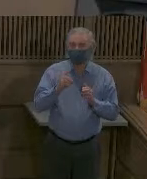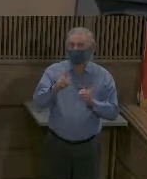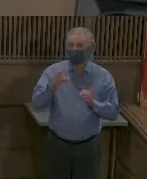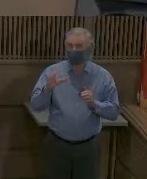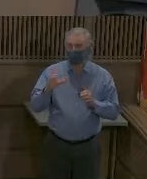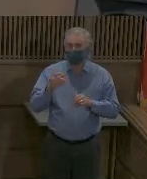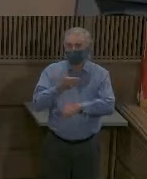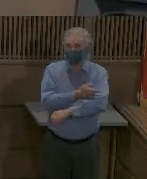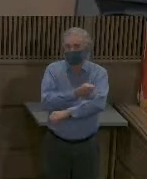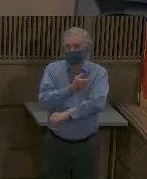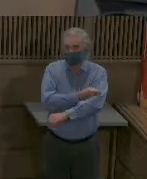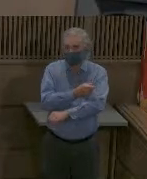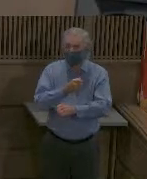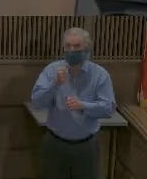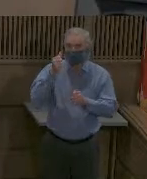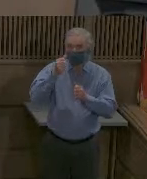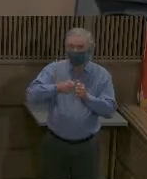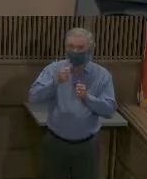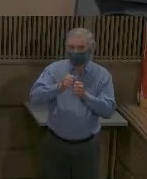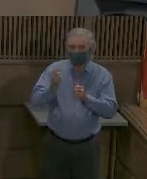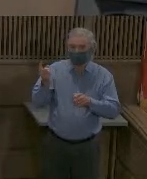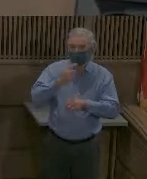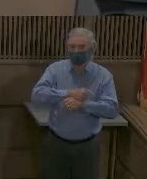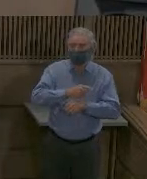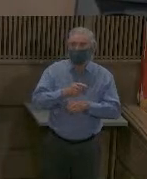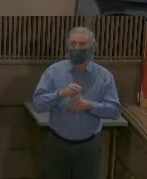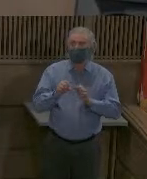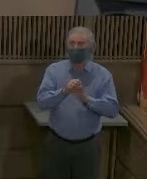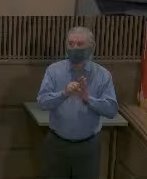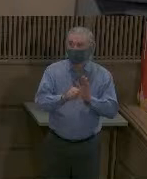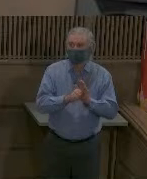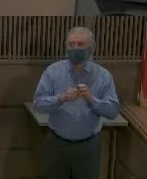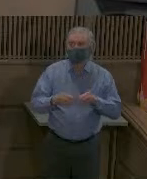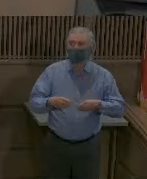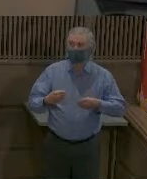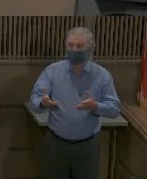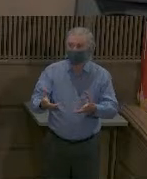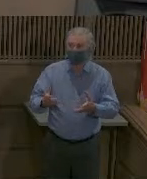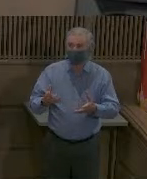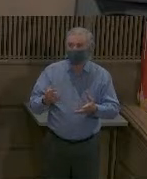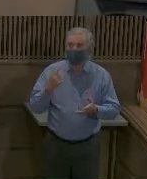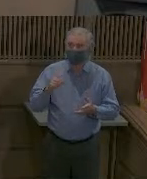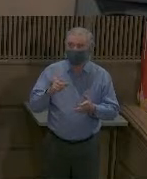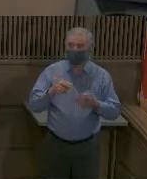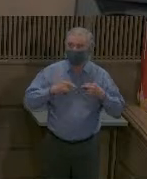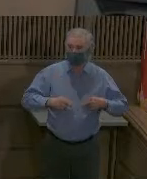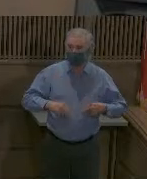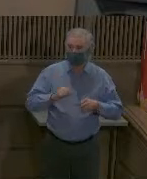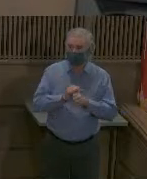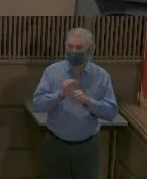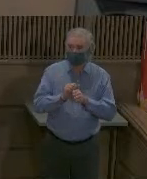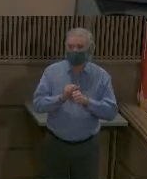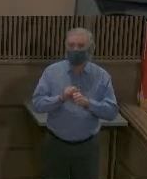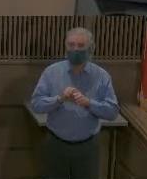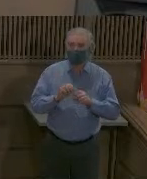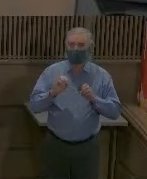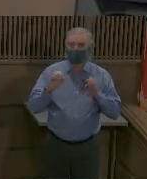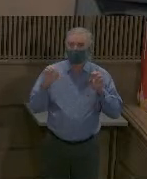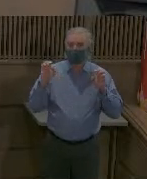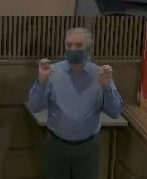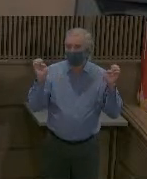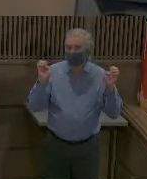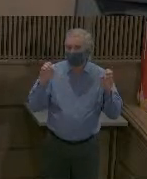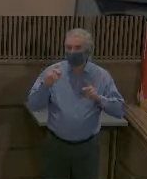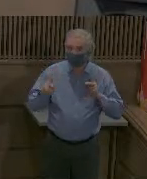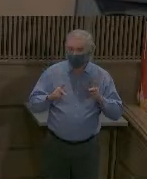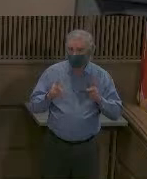We're doing, as the state has mandated, the vaccinations are being provided to healthcare workers, first responders, and people